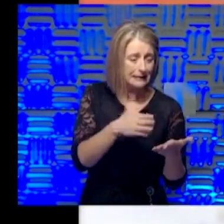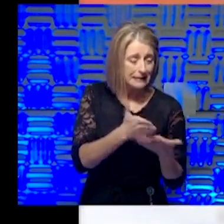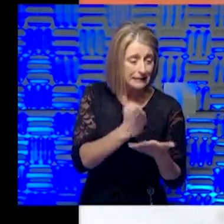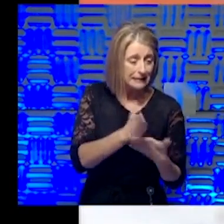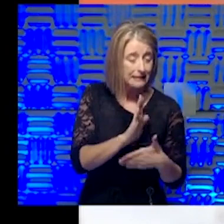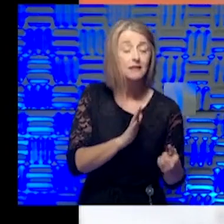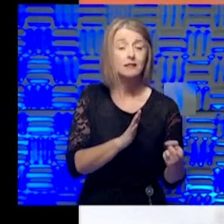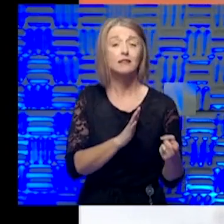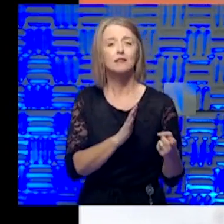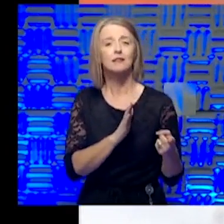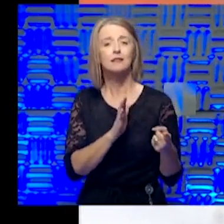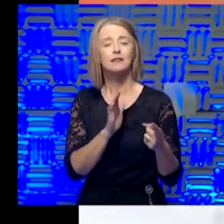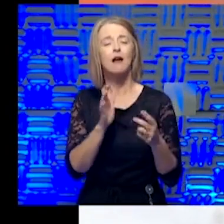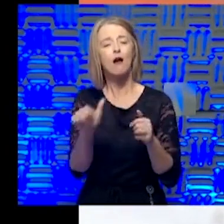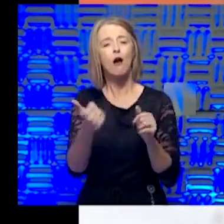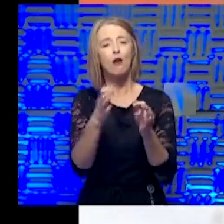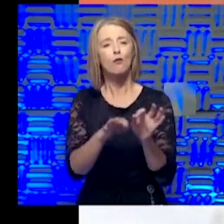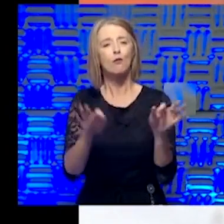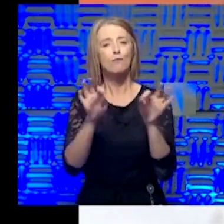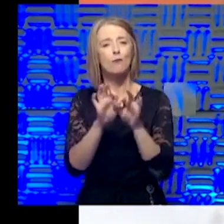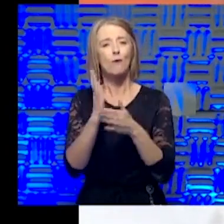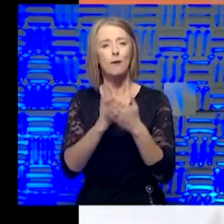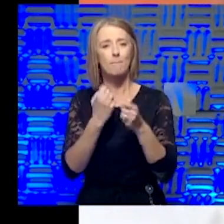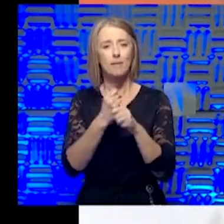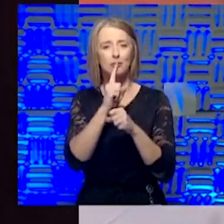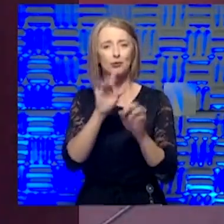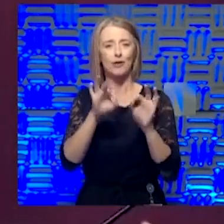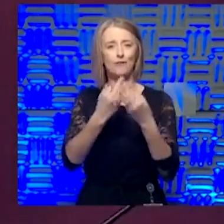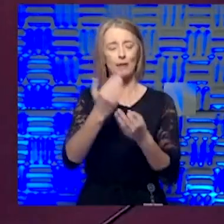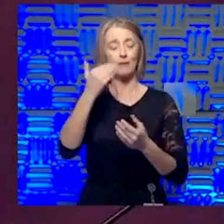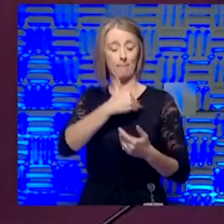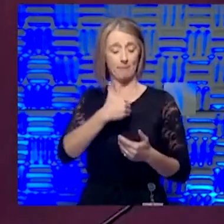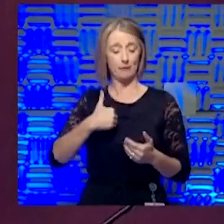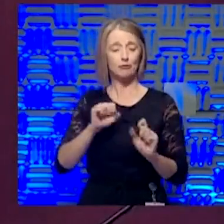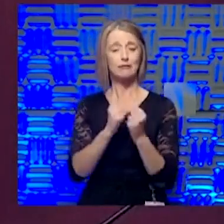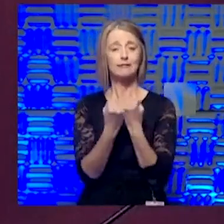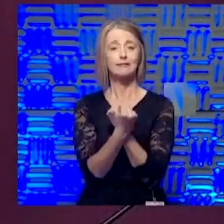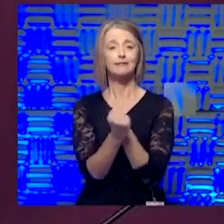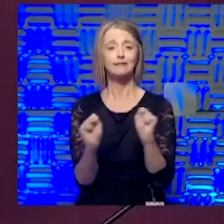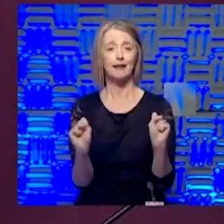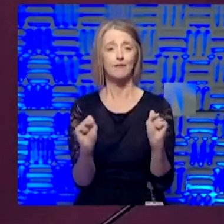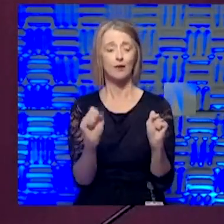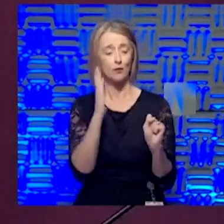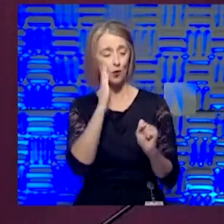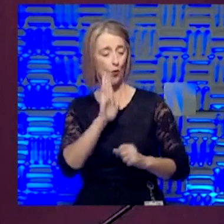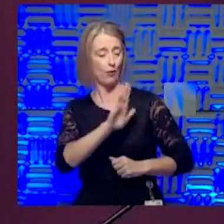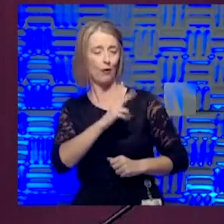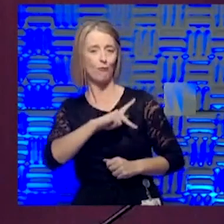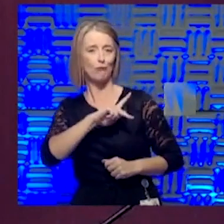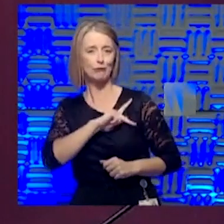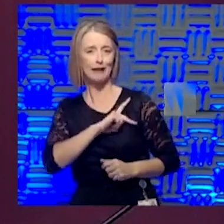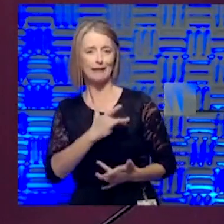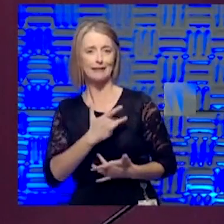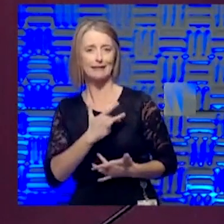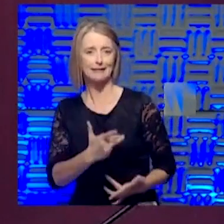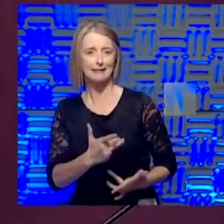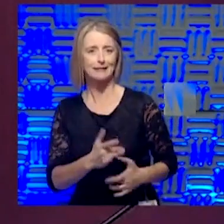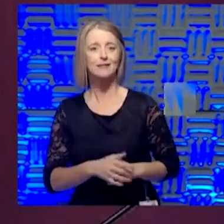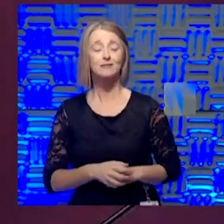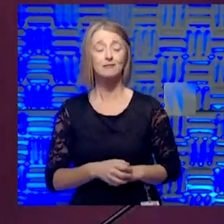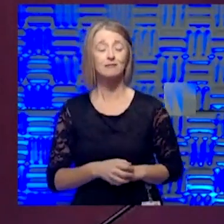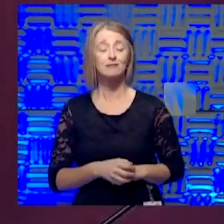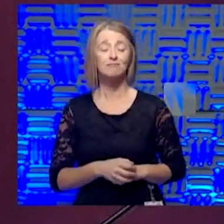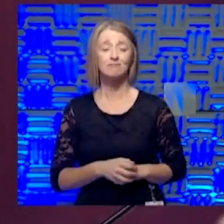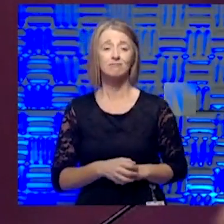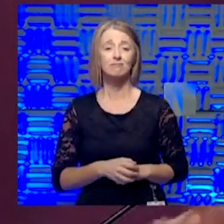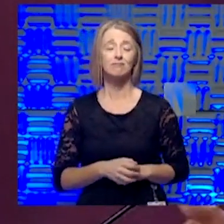And that's another important part of this is making sure that your family members are safe, knowing their personality types, because